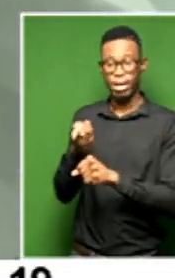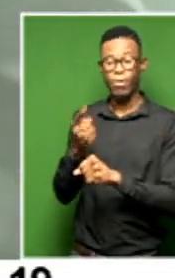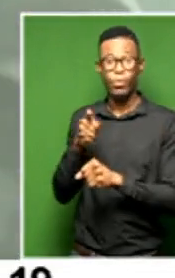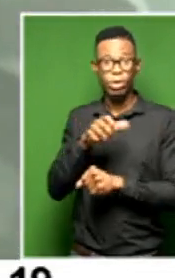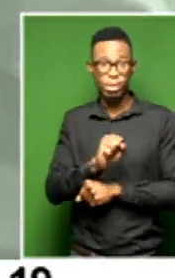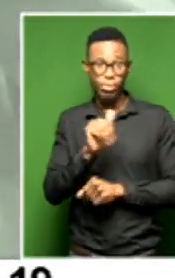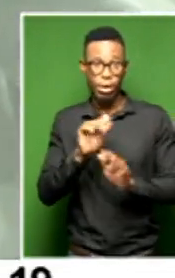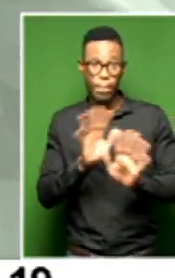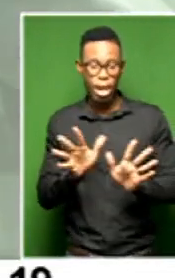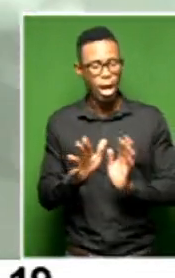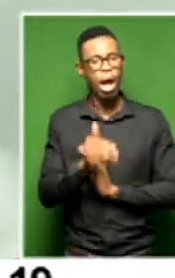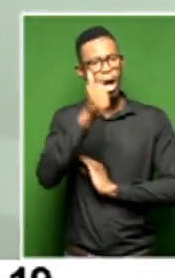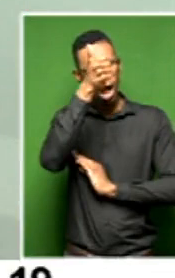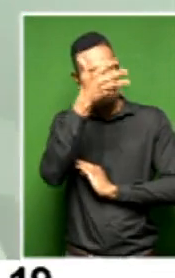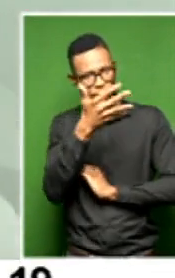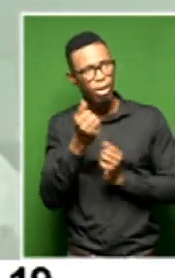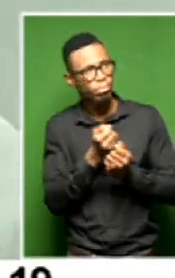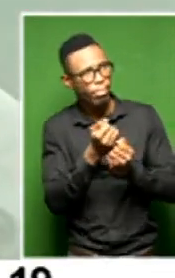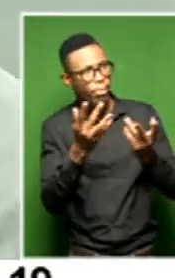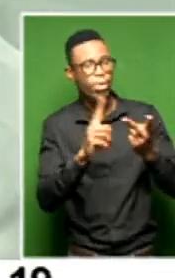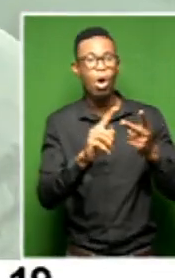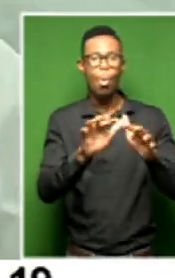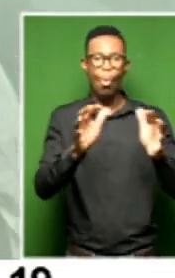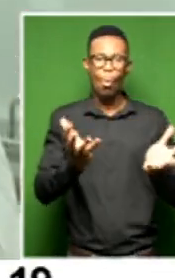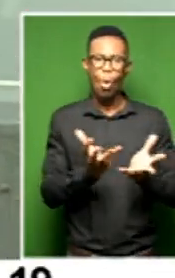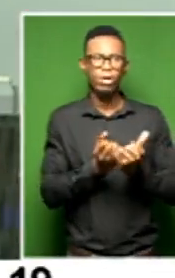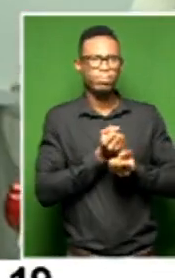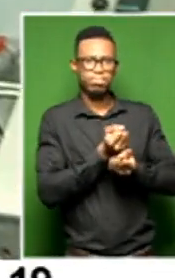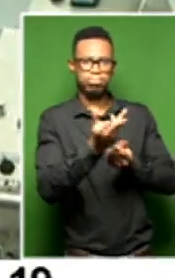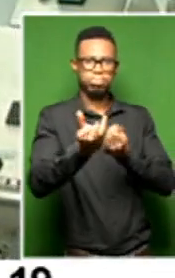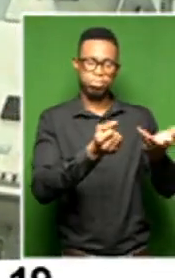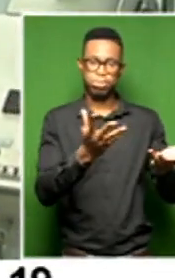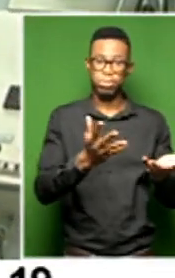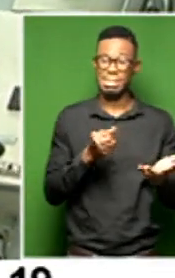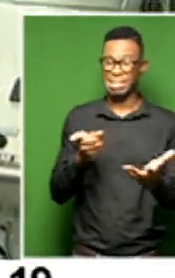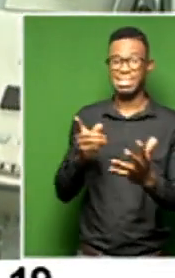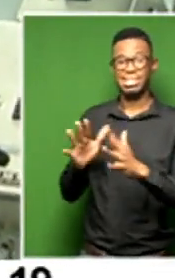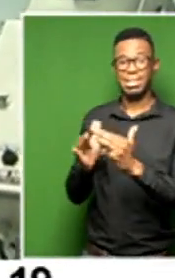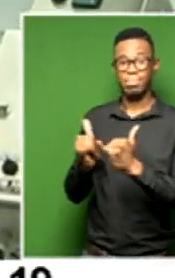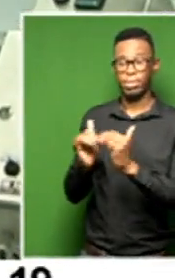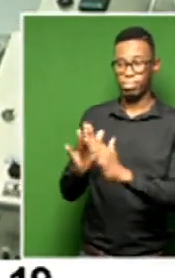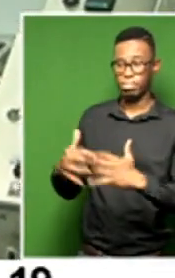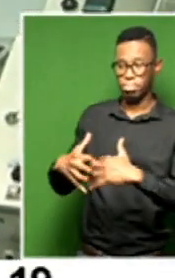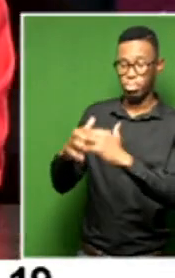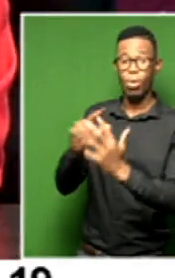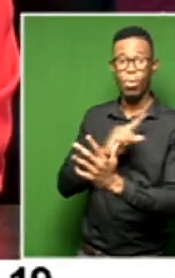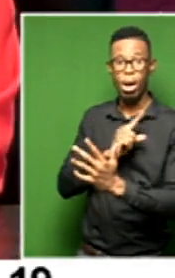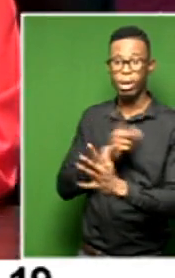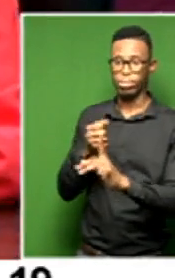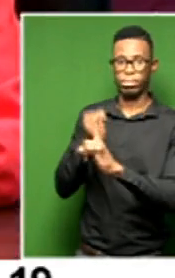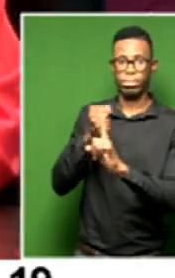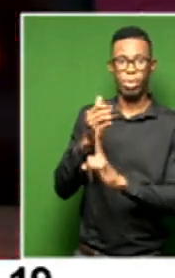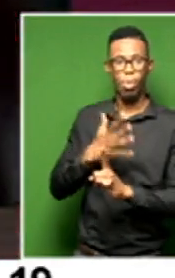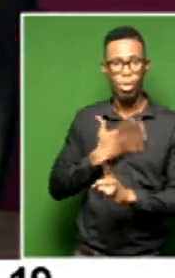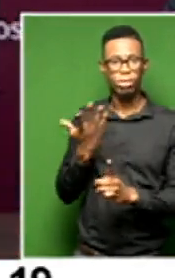This pharmaceutical company is part of a consortium that is on a drive to develop a new vaccine.